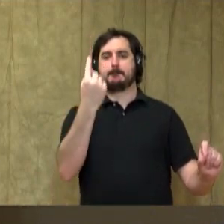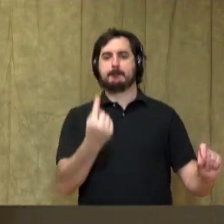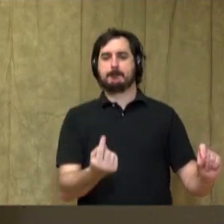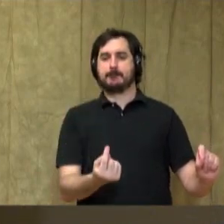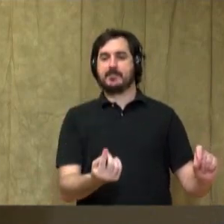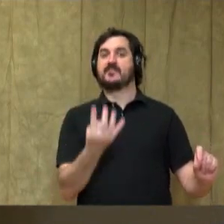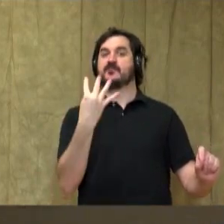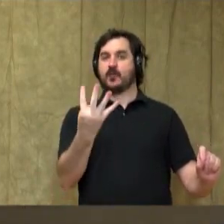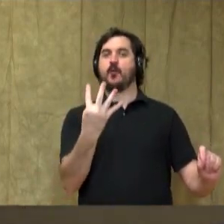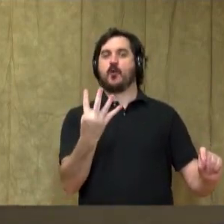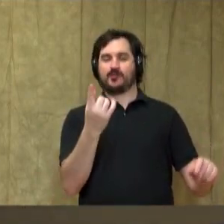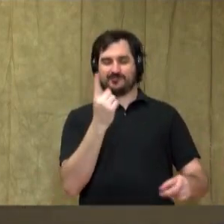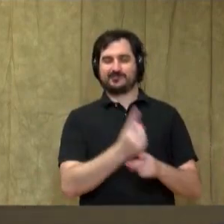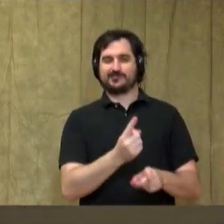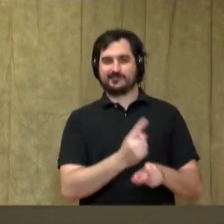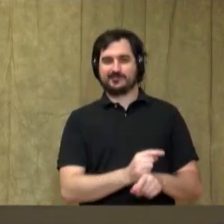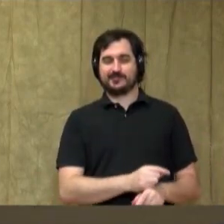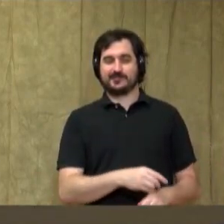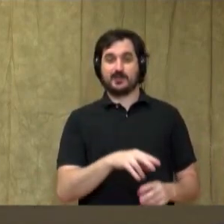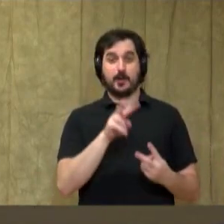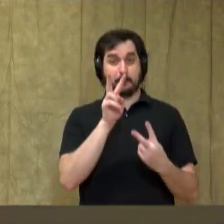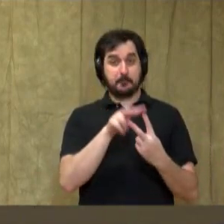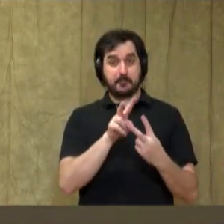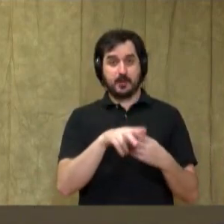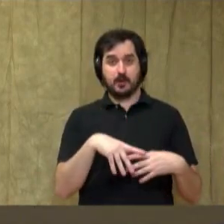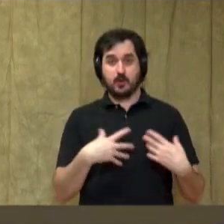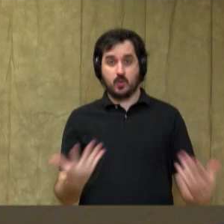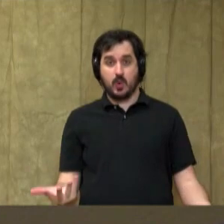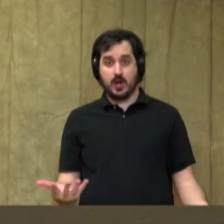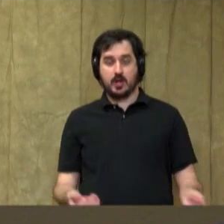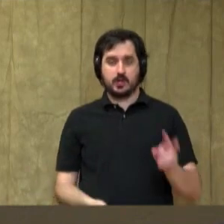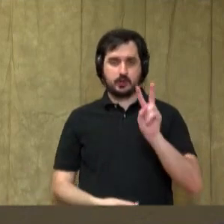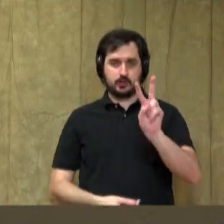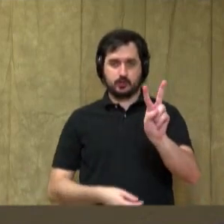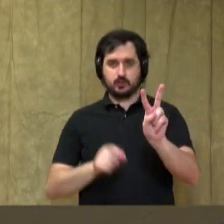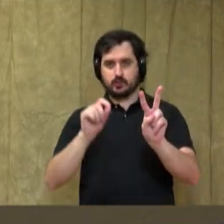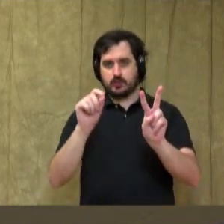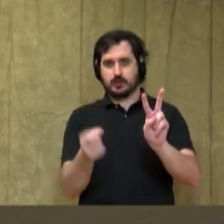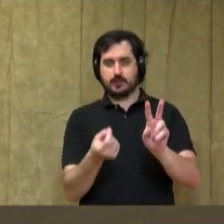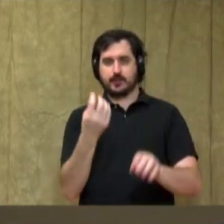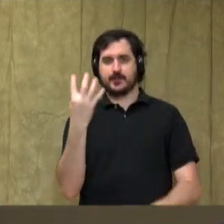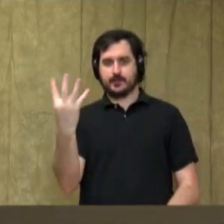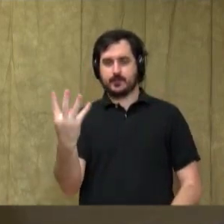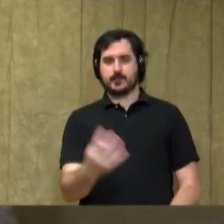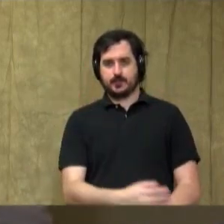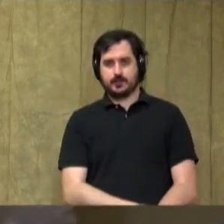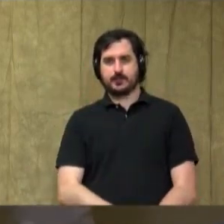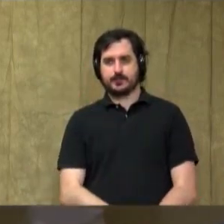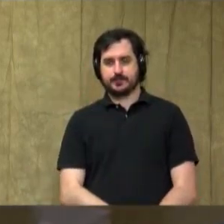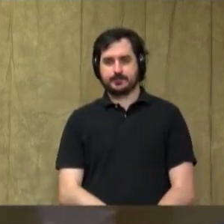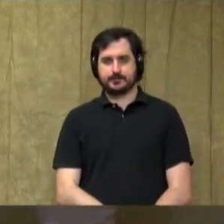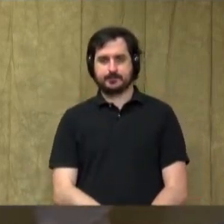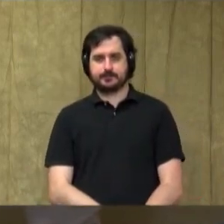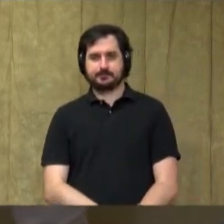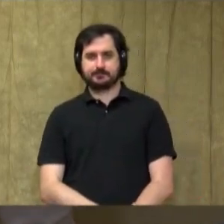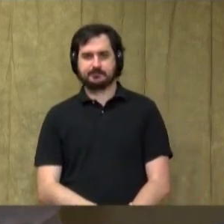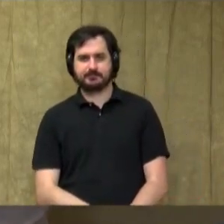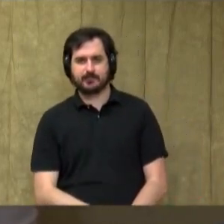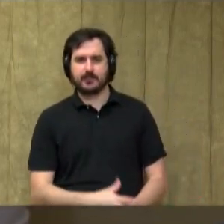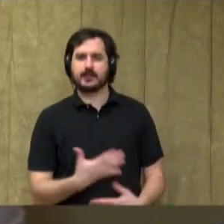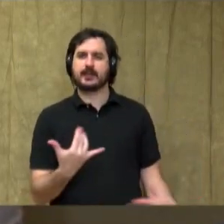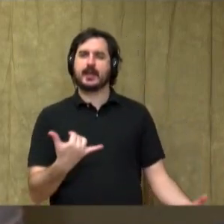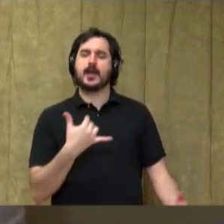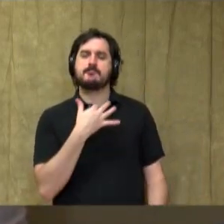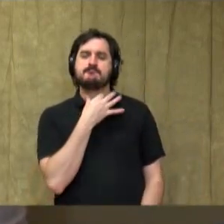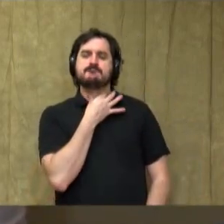right, it's 4. So the ordered pair is 2, 4. And then what